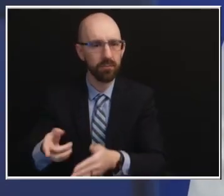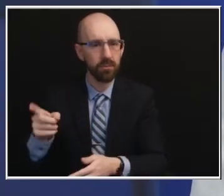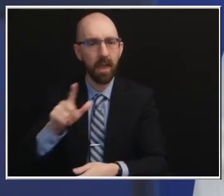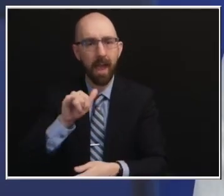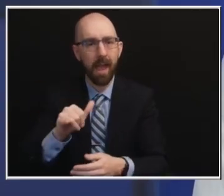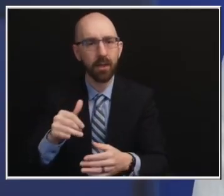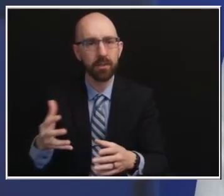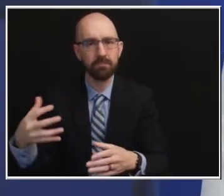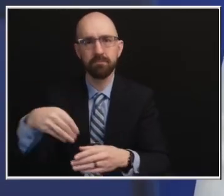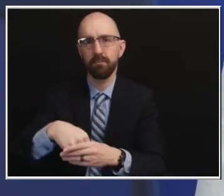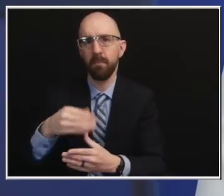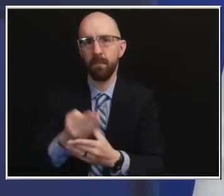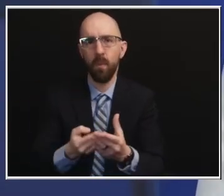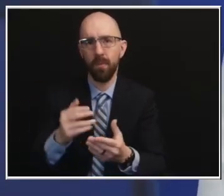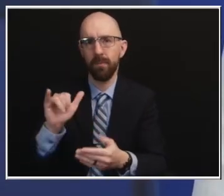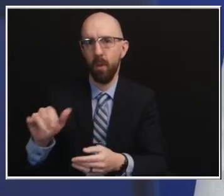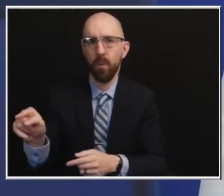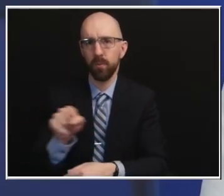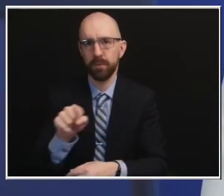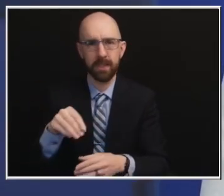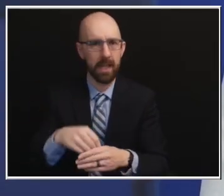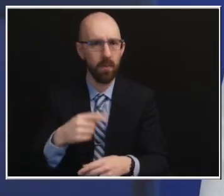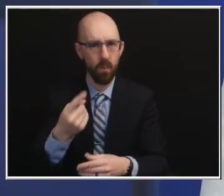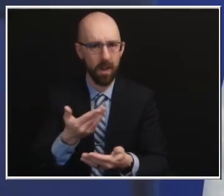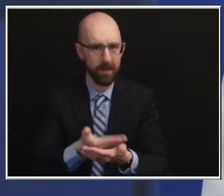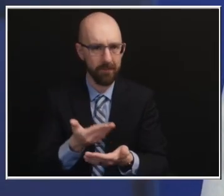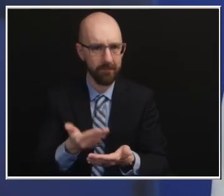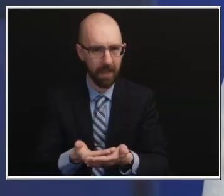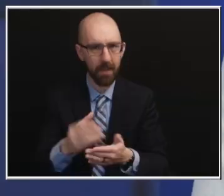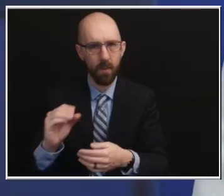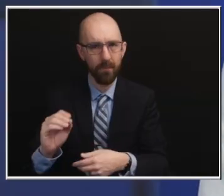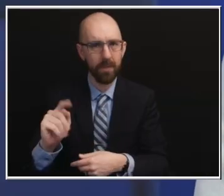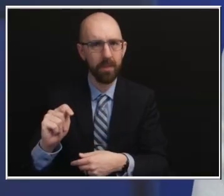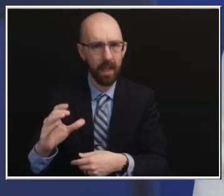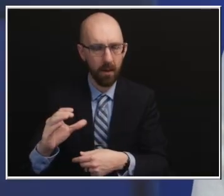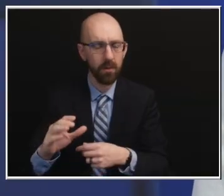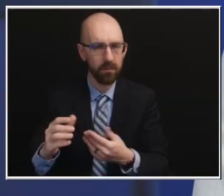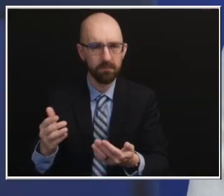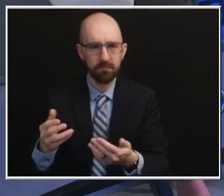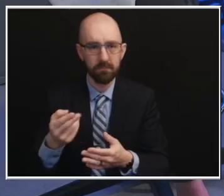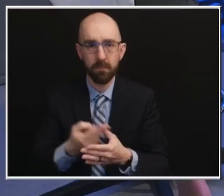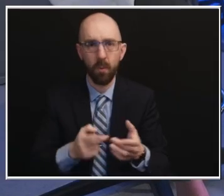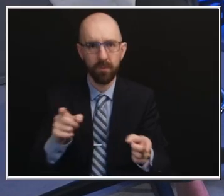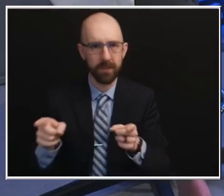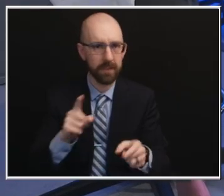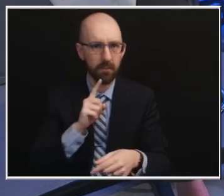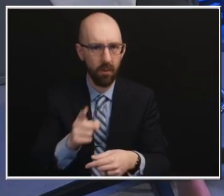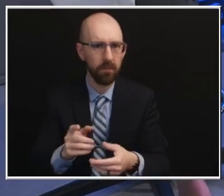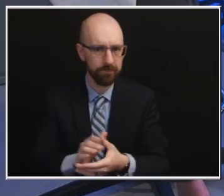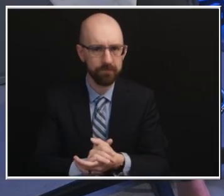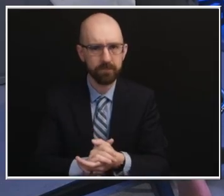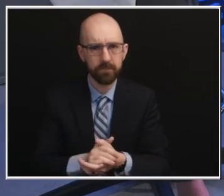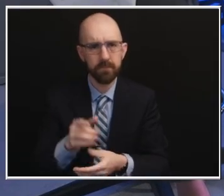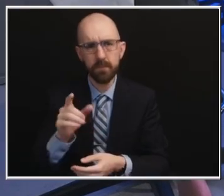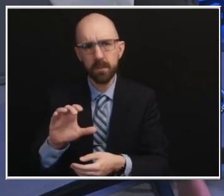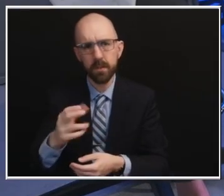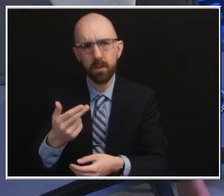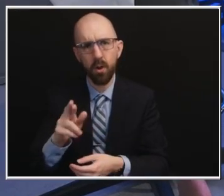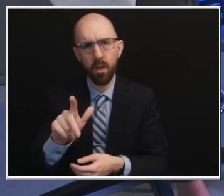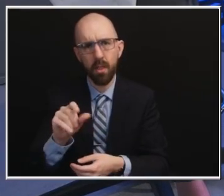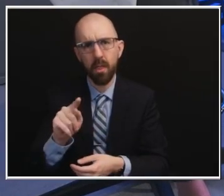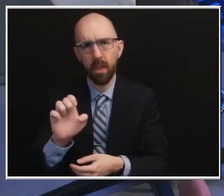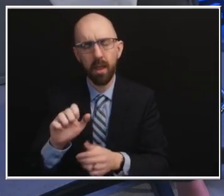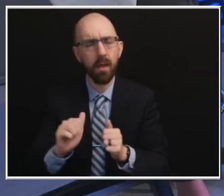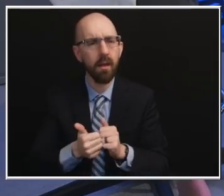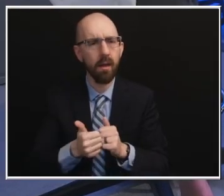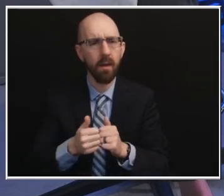of those indications in one device, in an over-the-counter device, as both of these are. Okay. And Charlotte, how did you think the over-the-counter